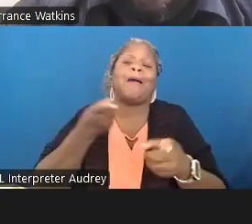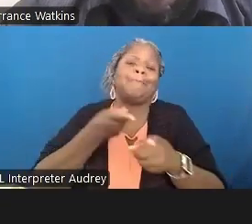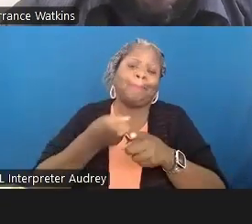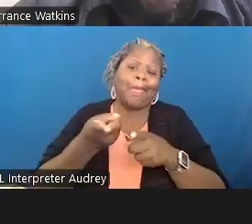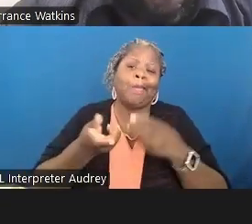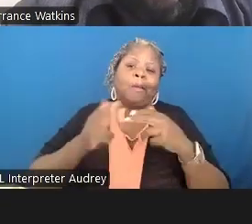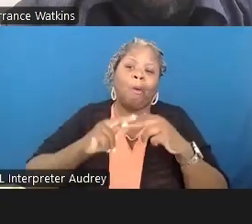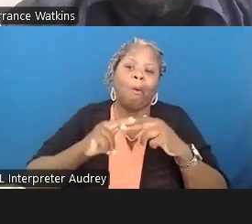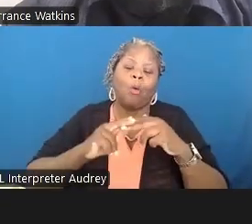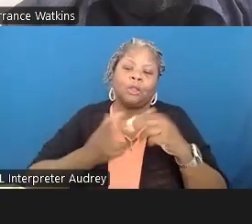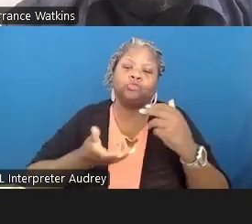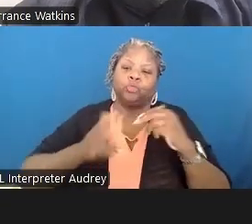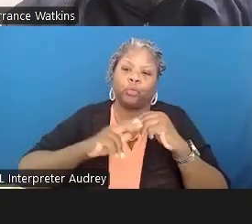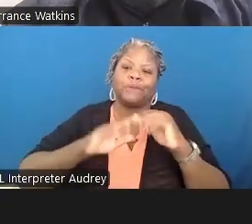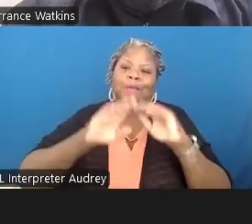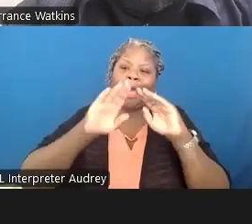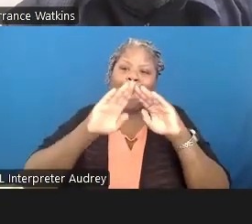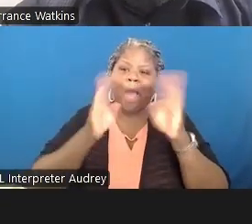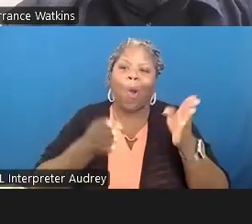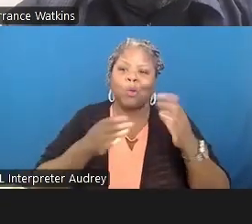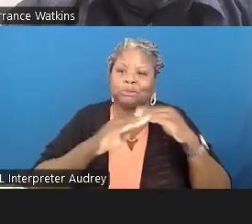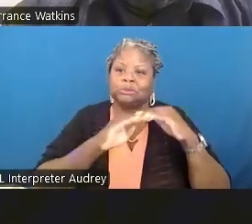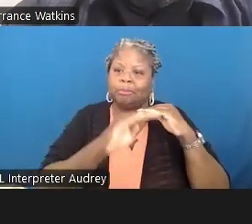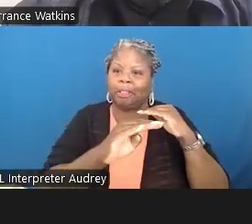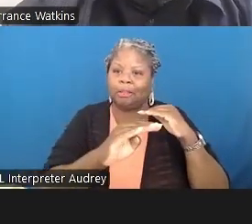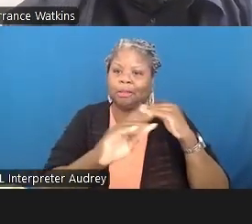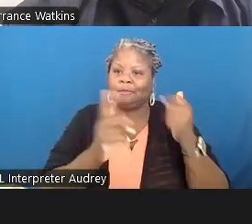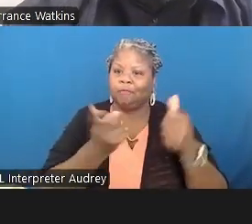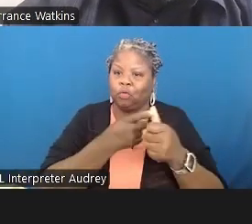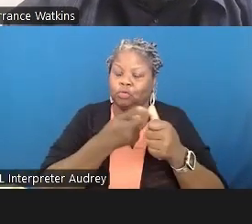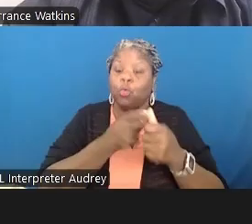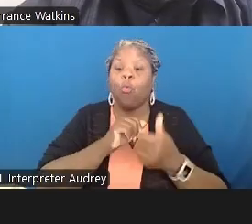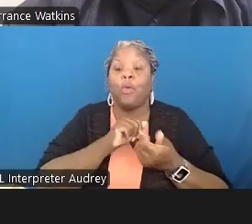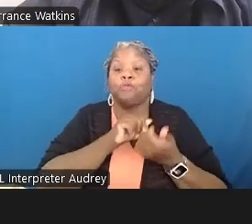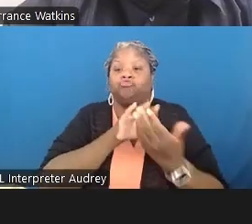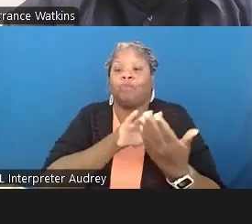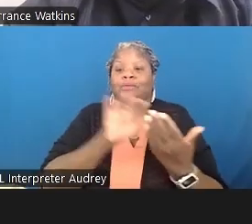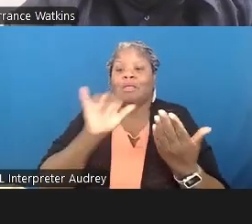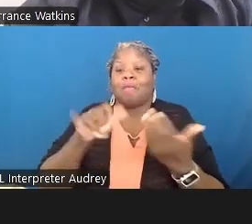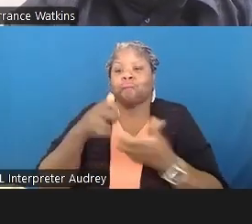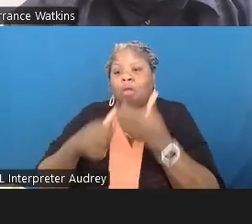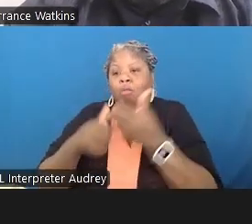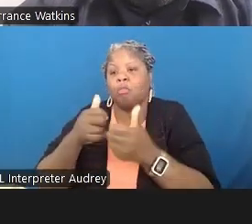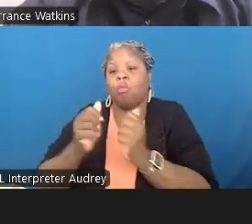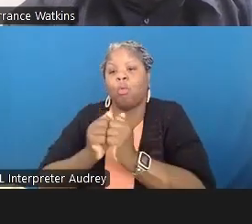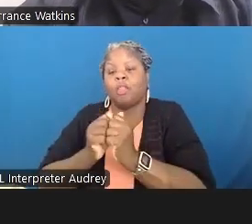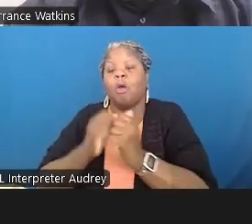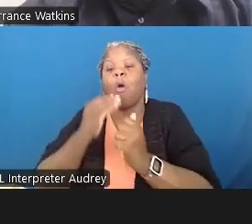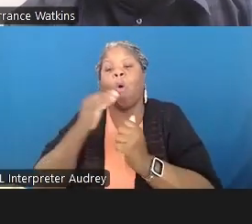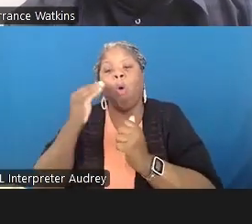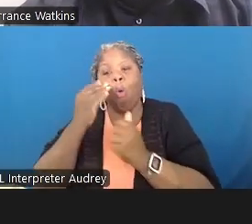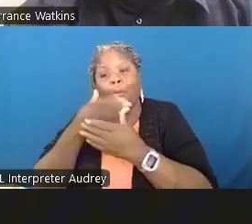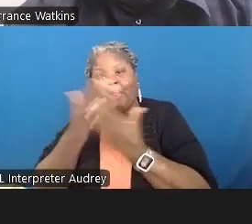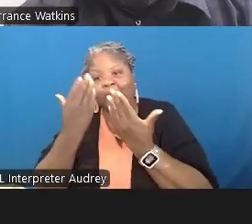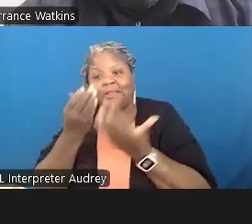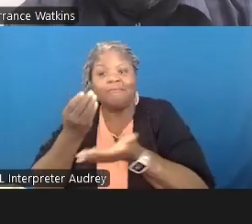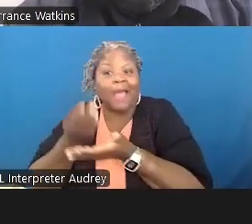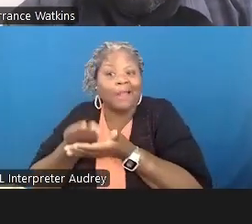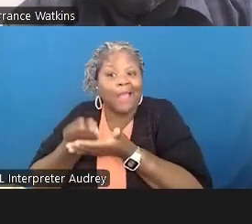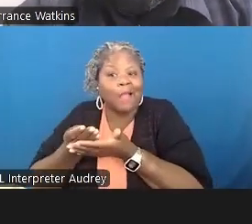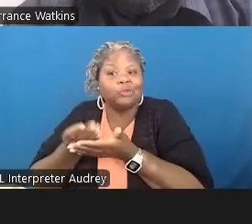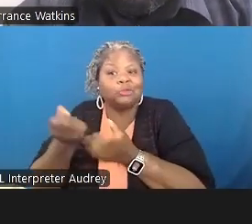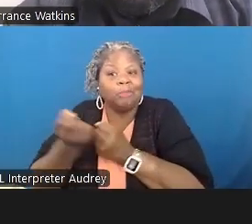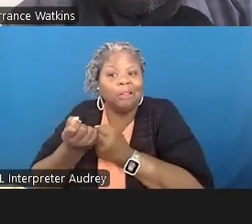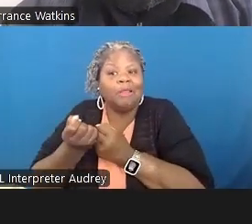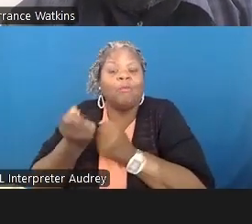housing stability. We can directly address the homelessness and financial instabilities of families in Southern